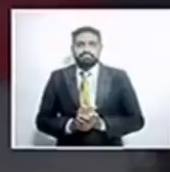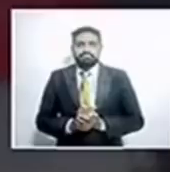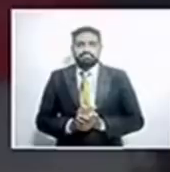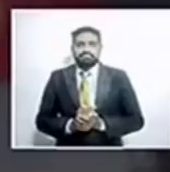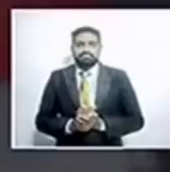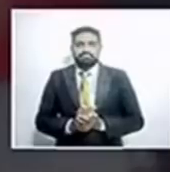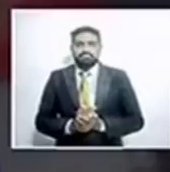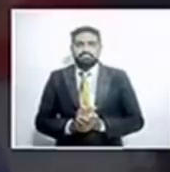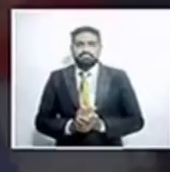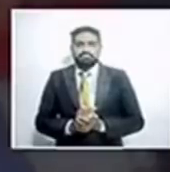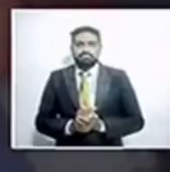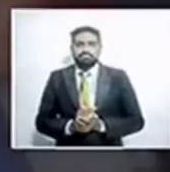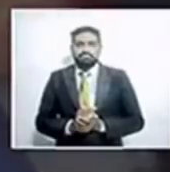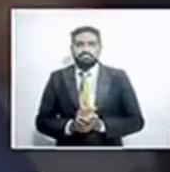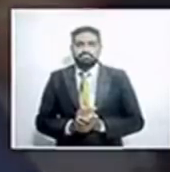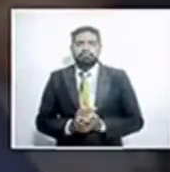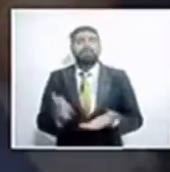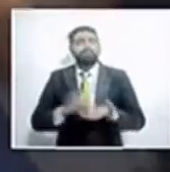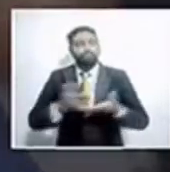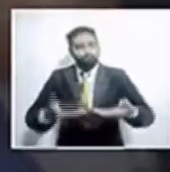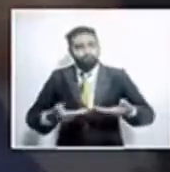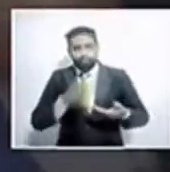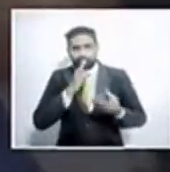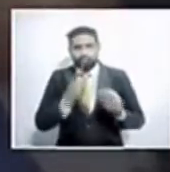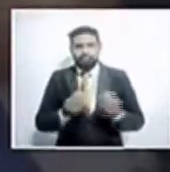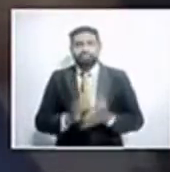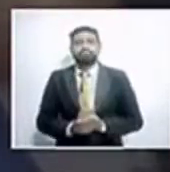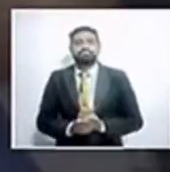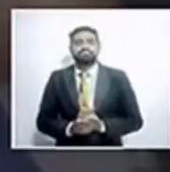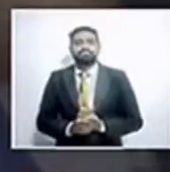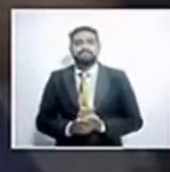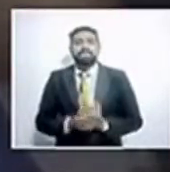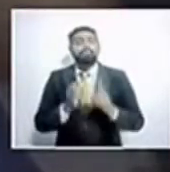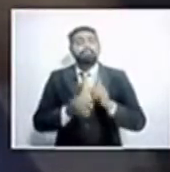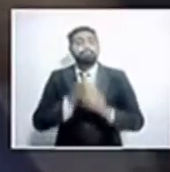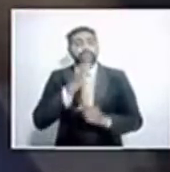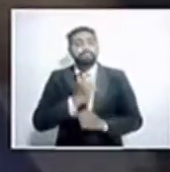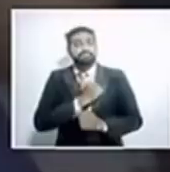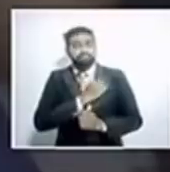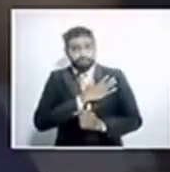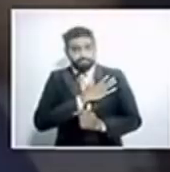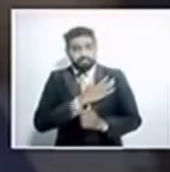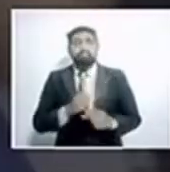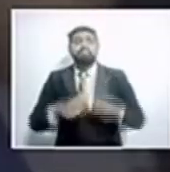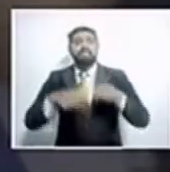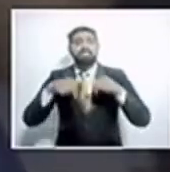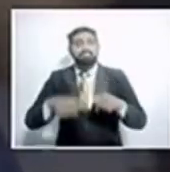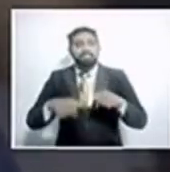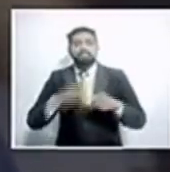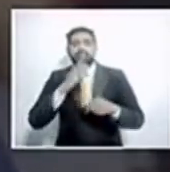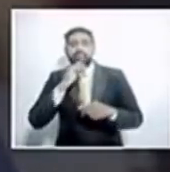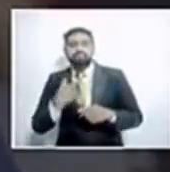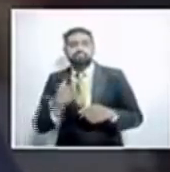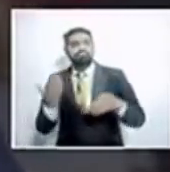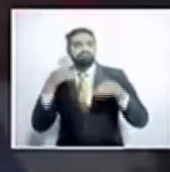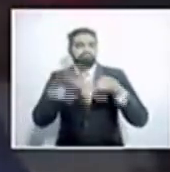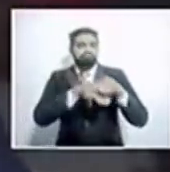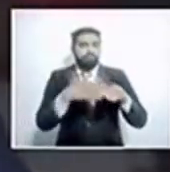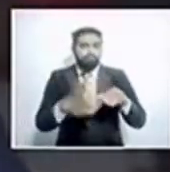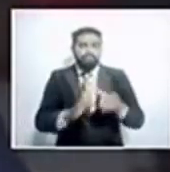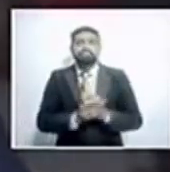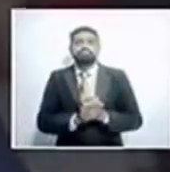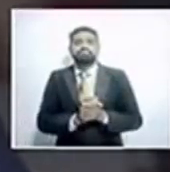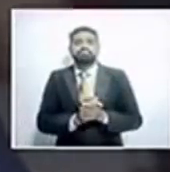Welcome back to the news. President Gotabaya Rajapaksa engaged in an inspection tour at the Foreign Employment Bureau